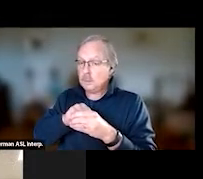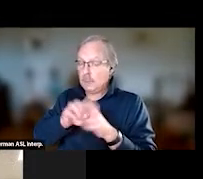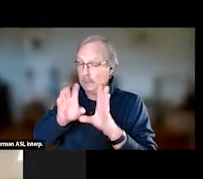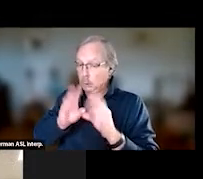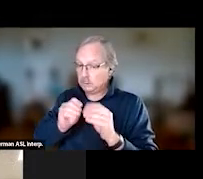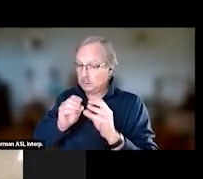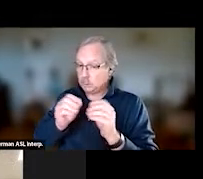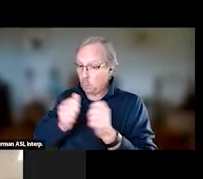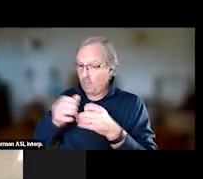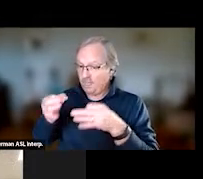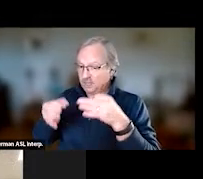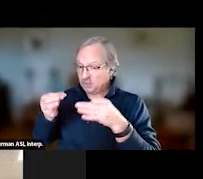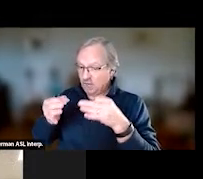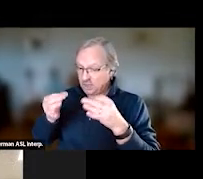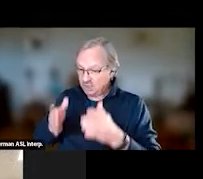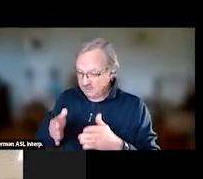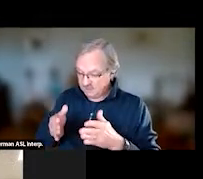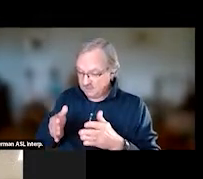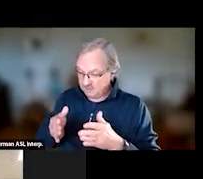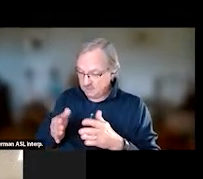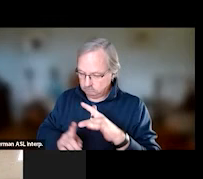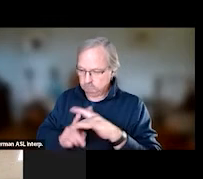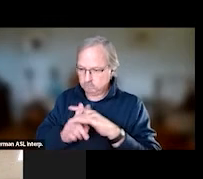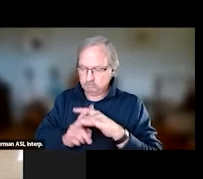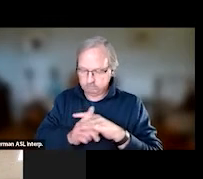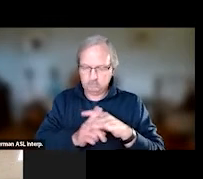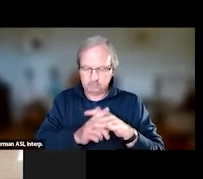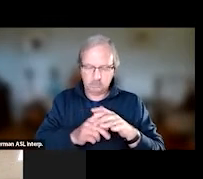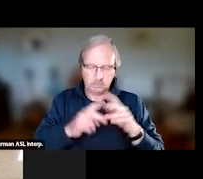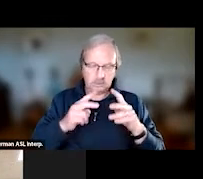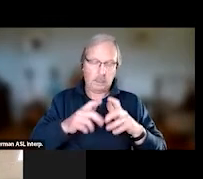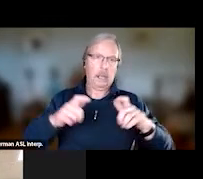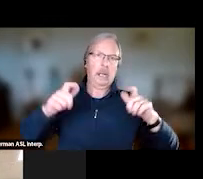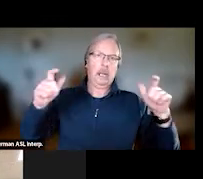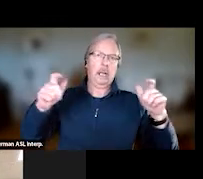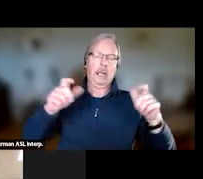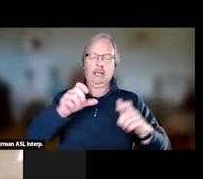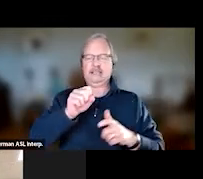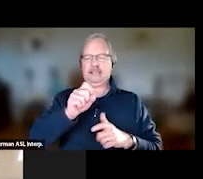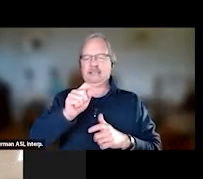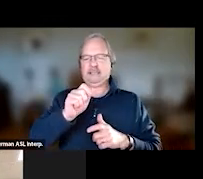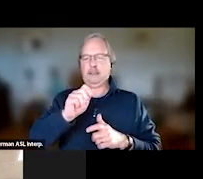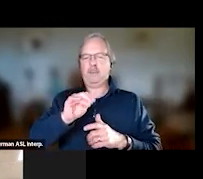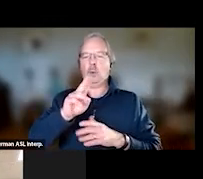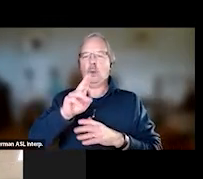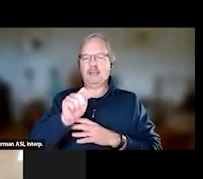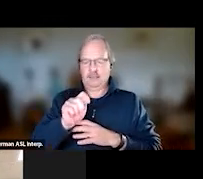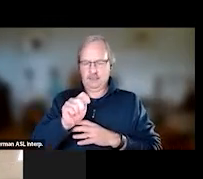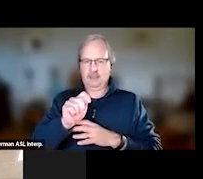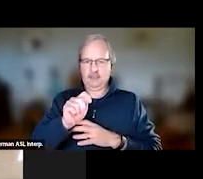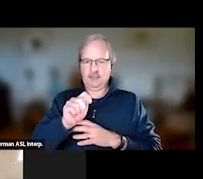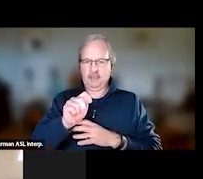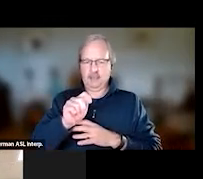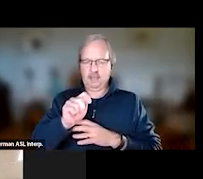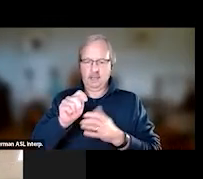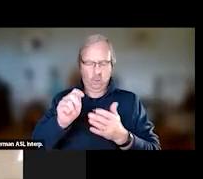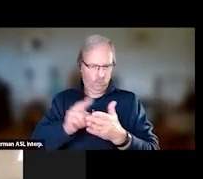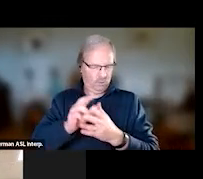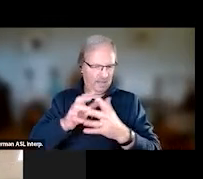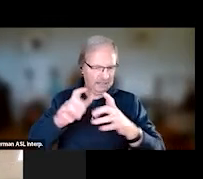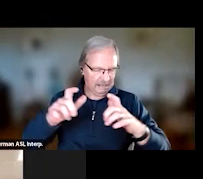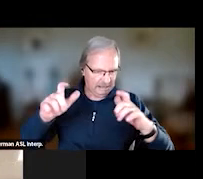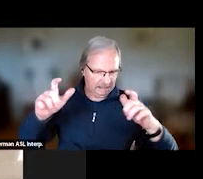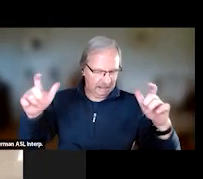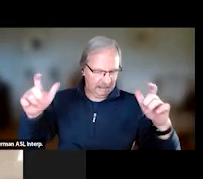the judges, because it comes up, we're all seeing a huge surge in stimulant use disorder, the use of stimulants, the presence of stimulants. So whether